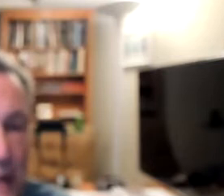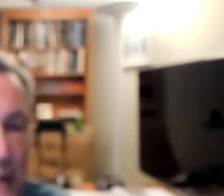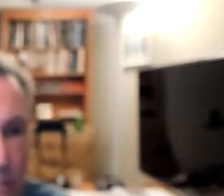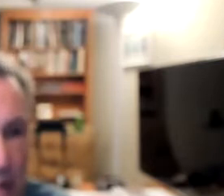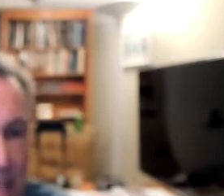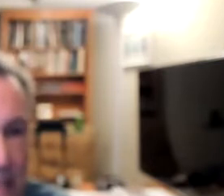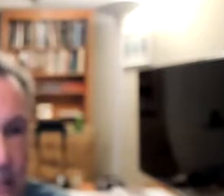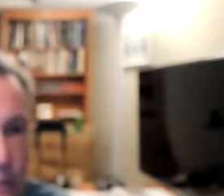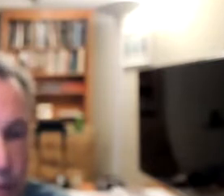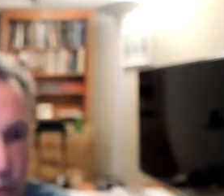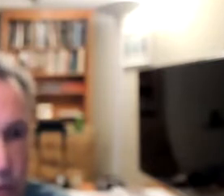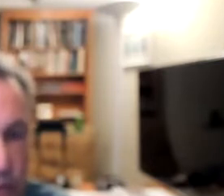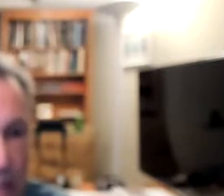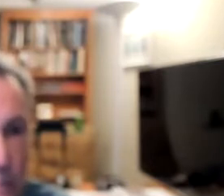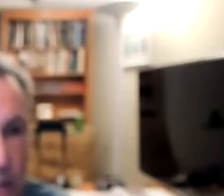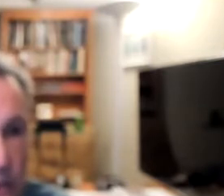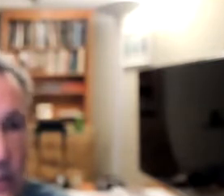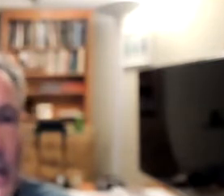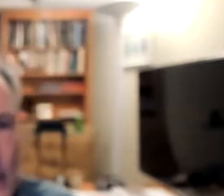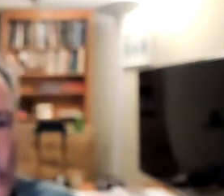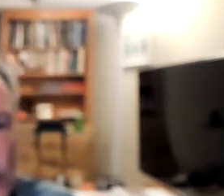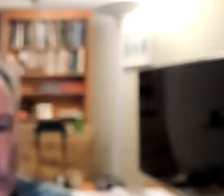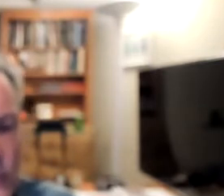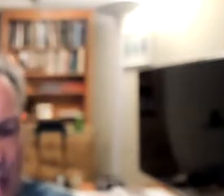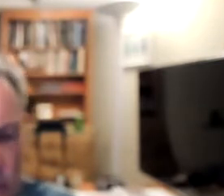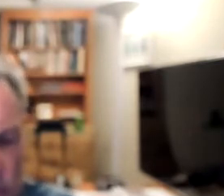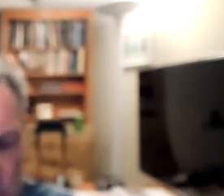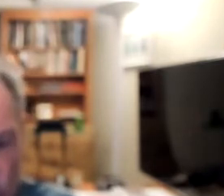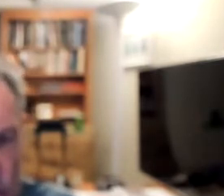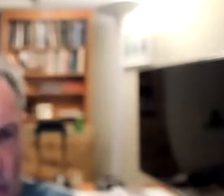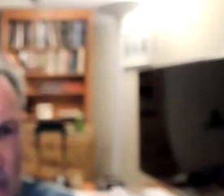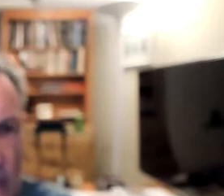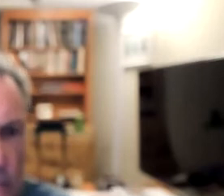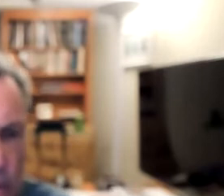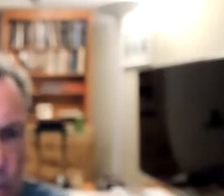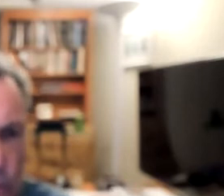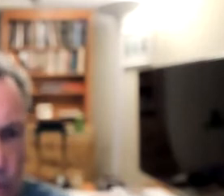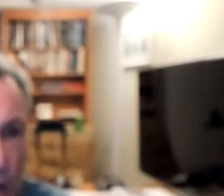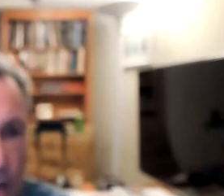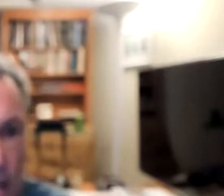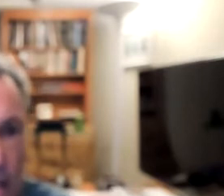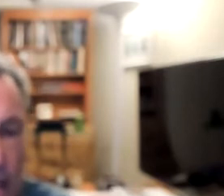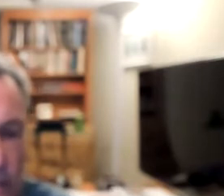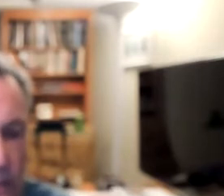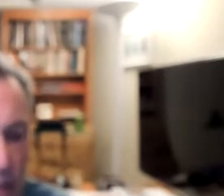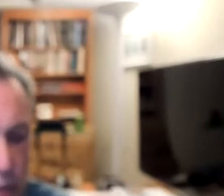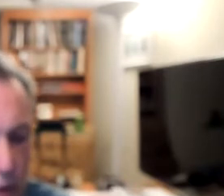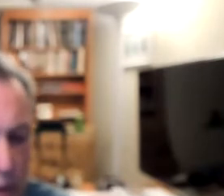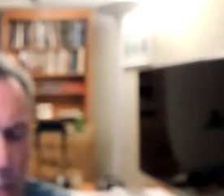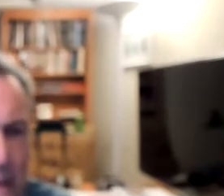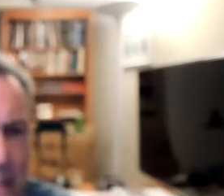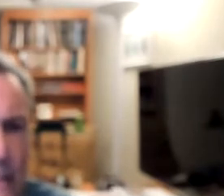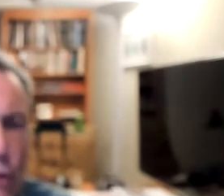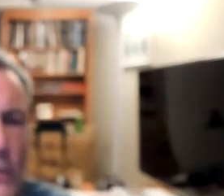tremendous amount of money on their first or second production. Their first was actually something called Lilyhammer, which was not that